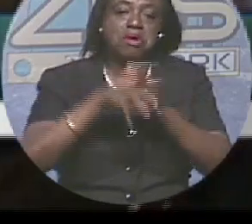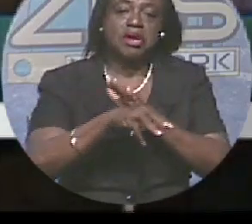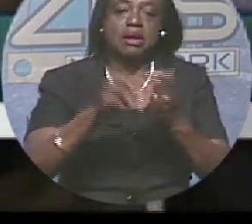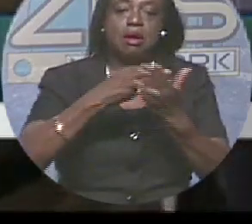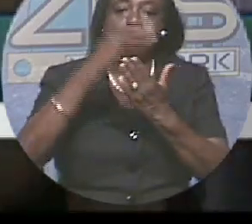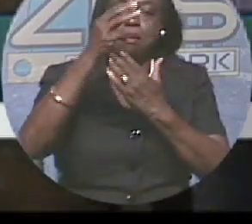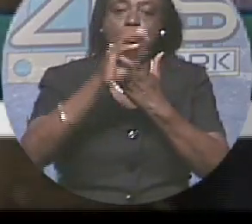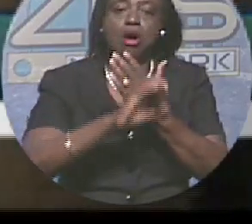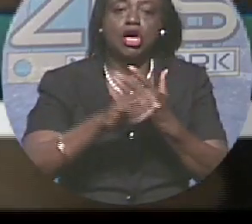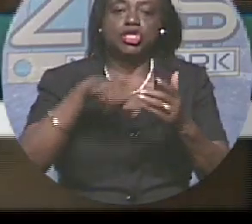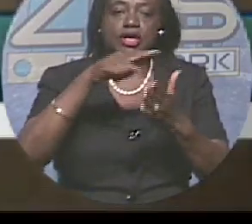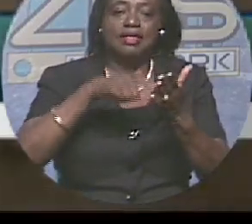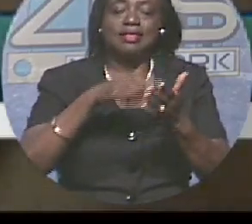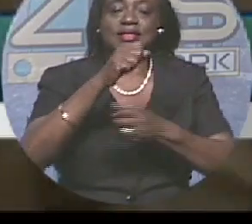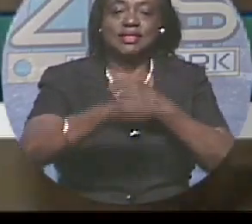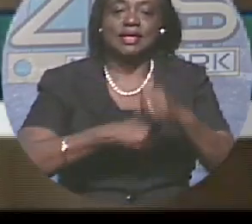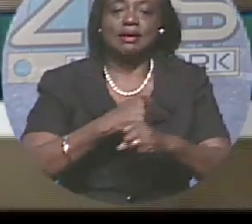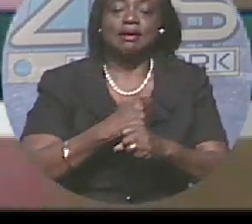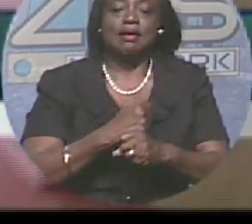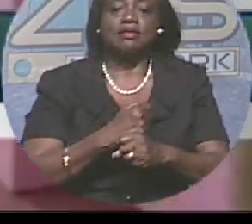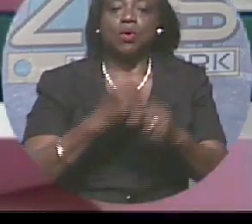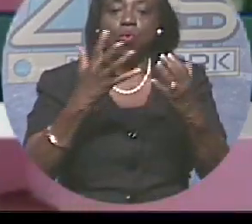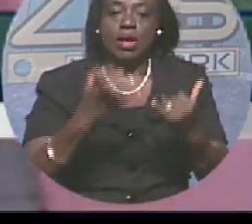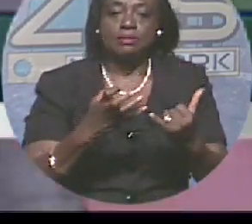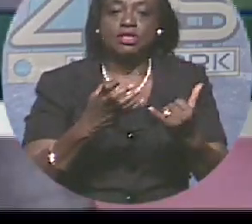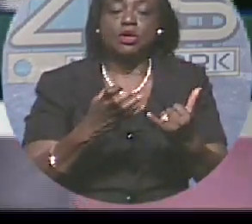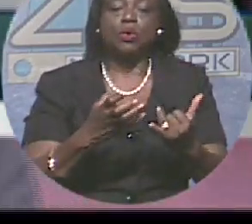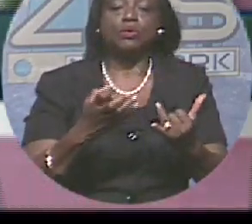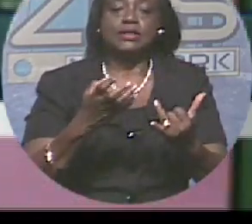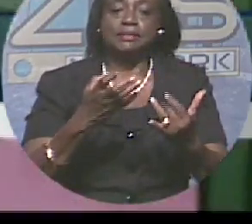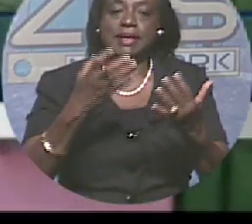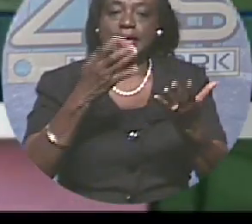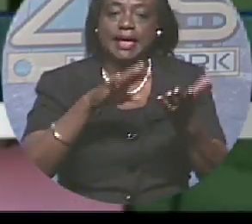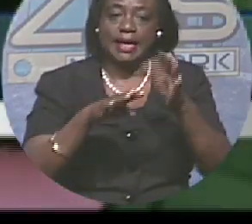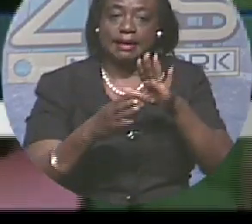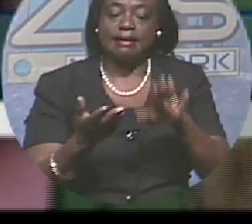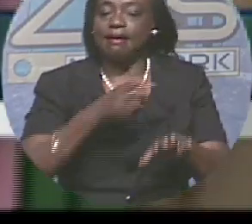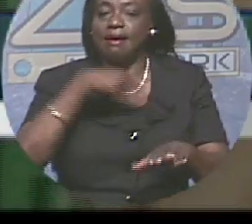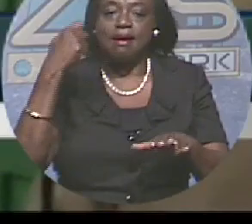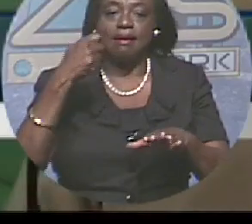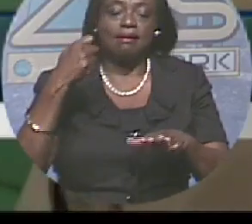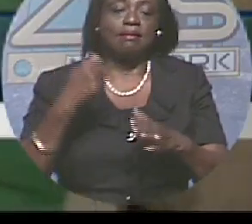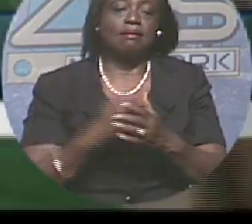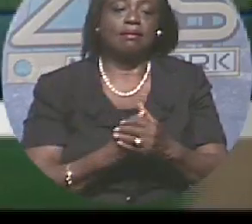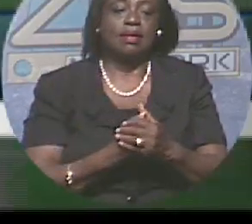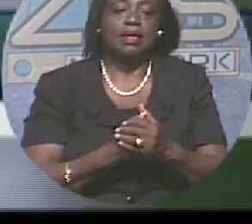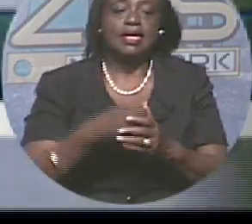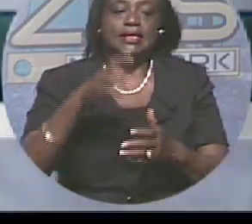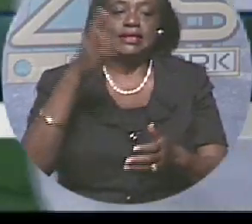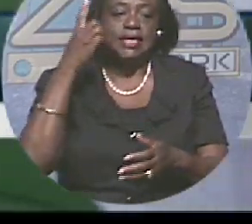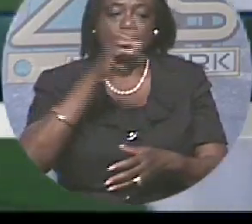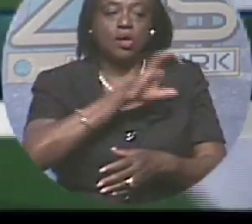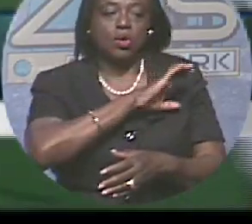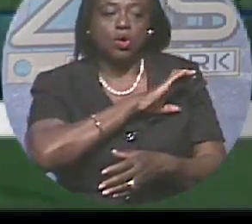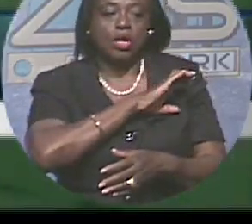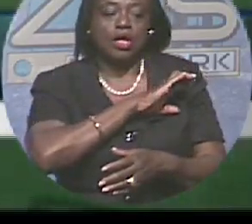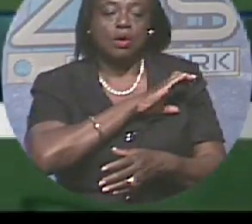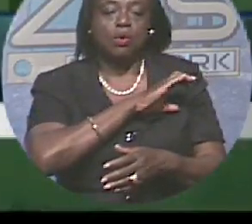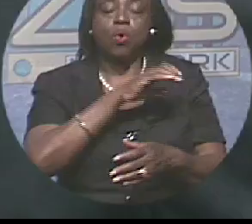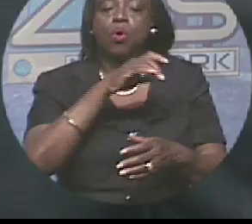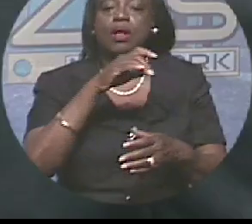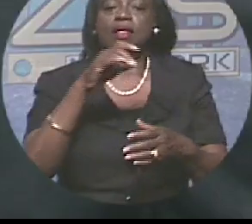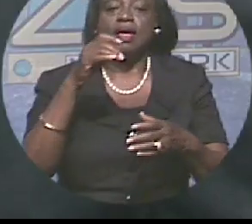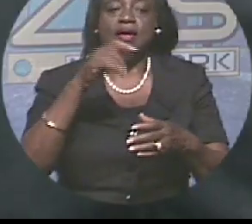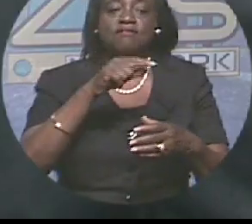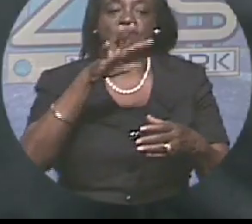are seeking the death penalty for the two men. Along with Duncombe and Johnson, Cordero Saunders and Daniel Coakley were convicted of